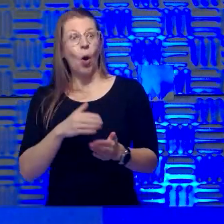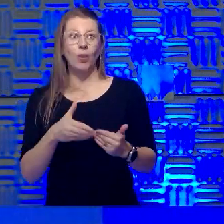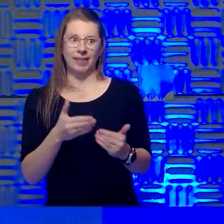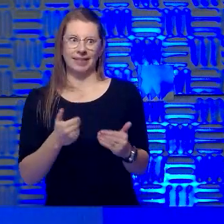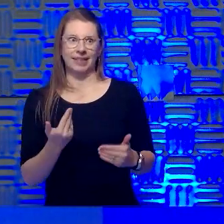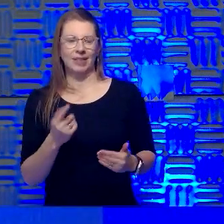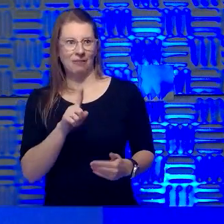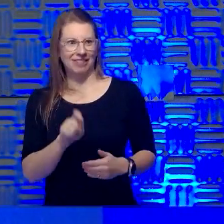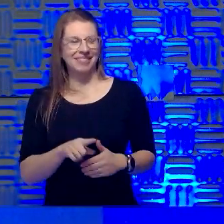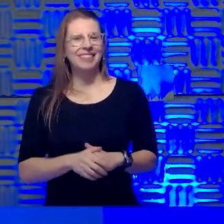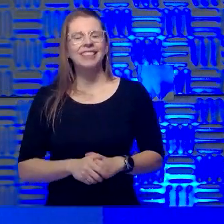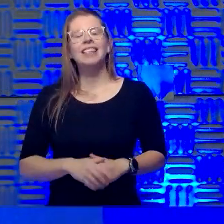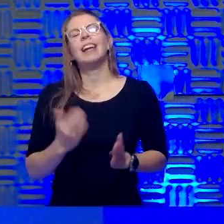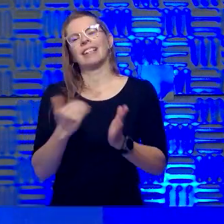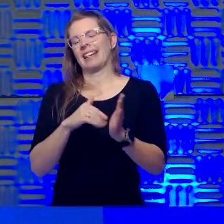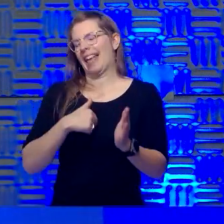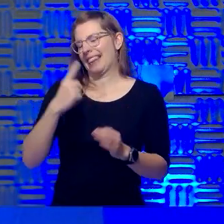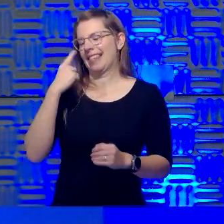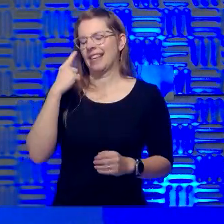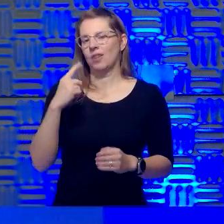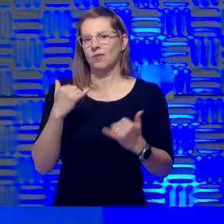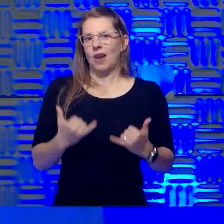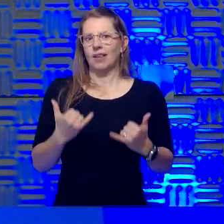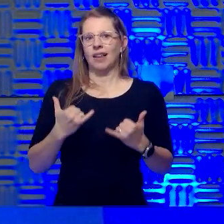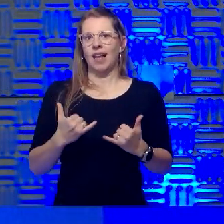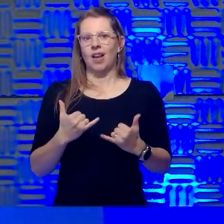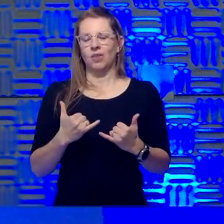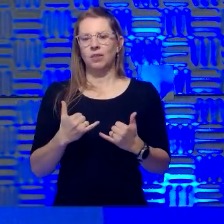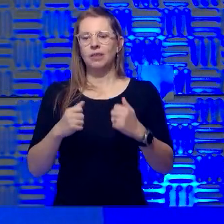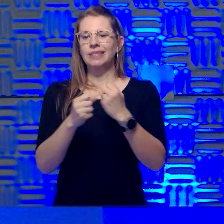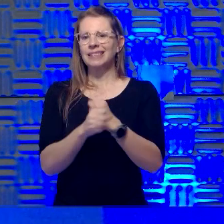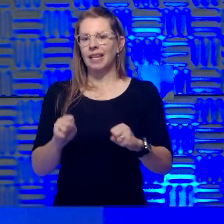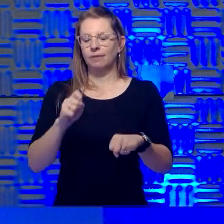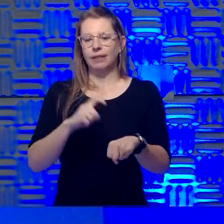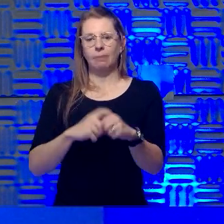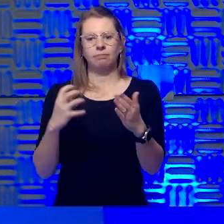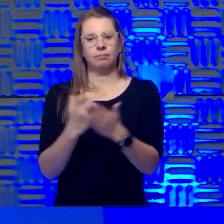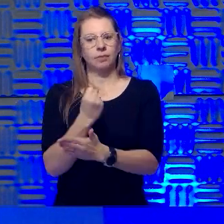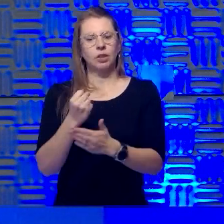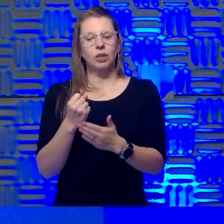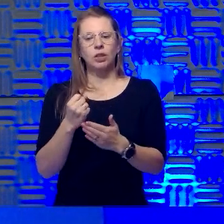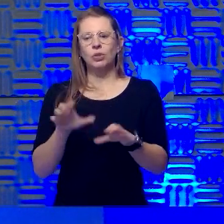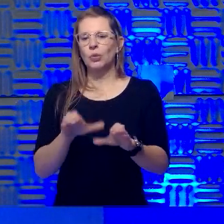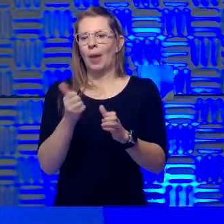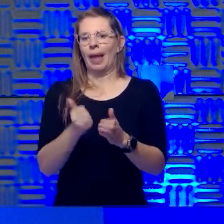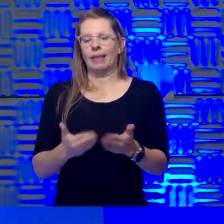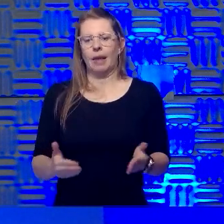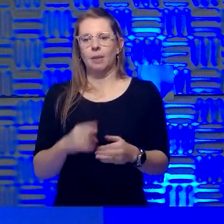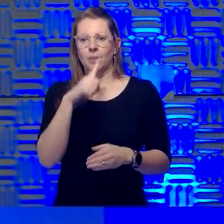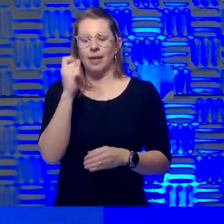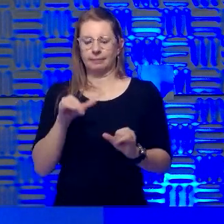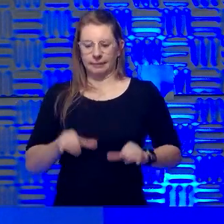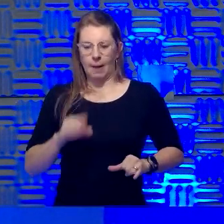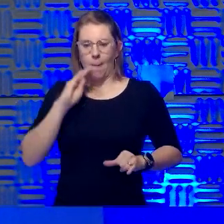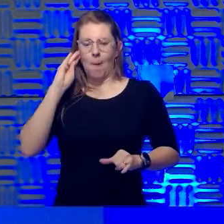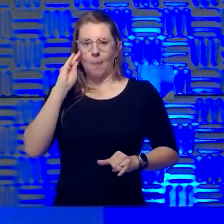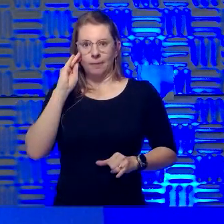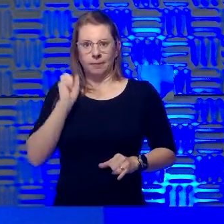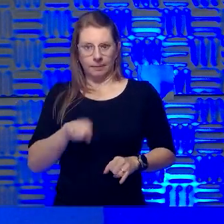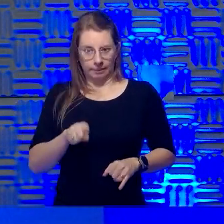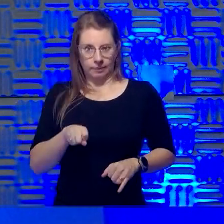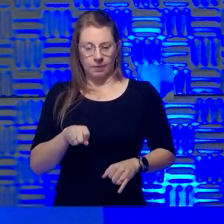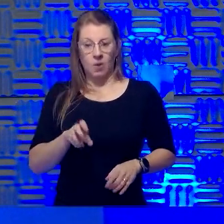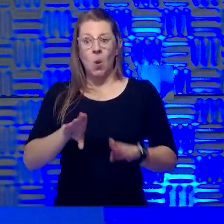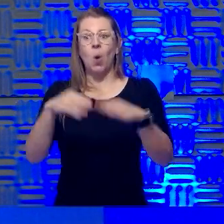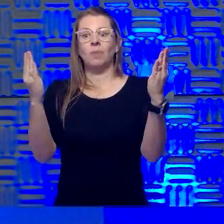think we are saying right now is probably the safest time to do anything, just because we've all been sheltering at home and nothing has been